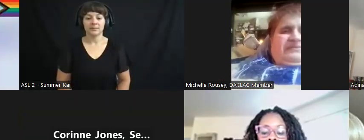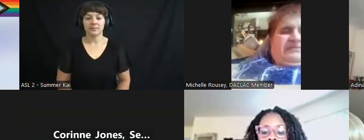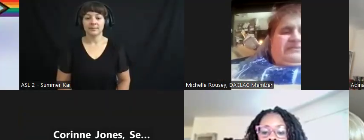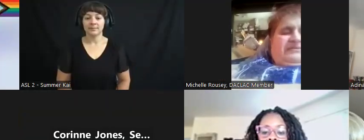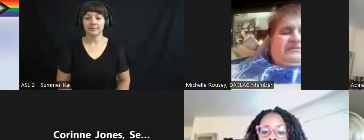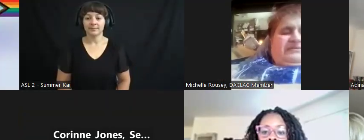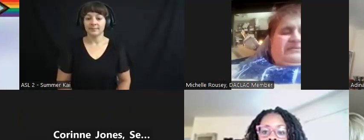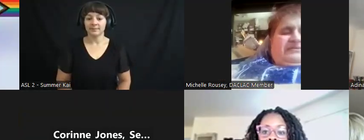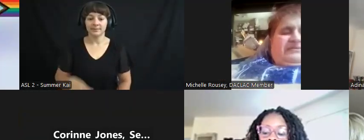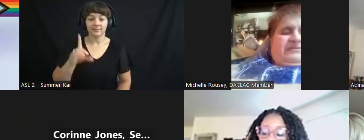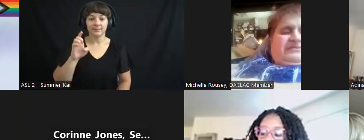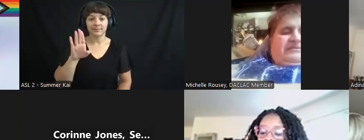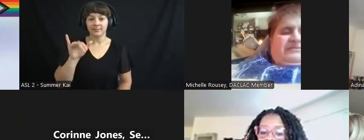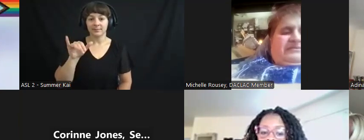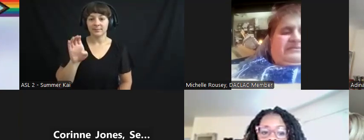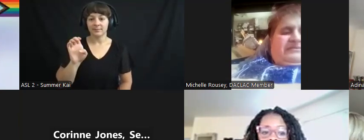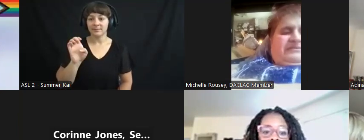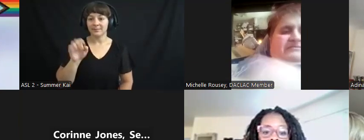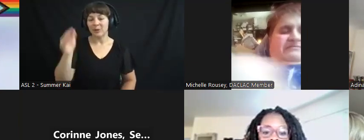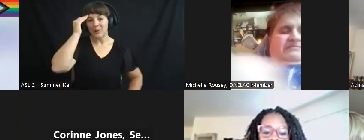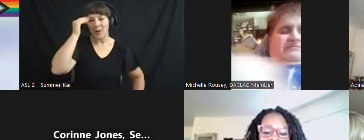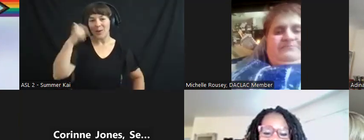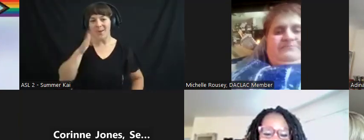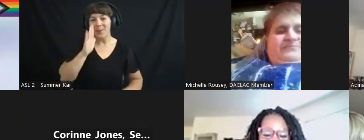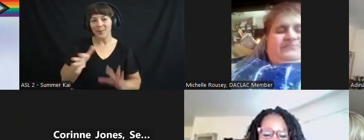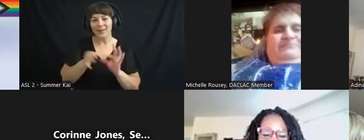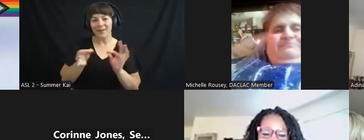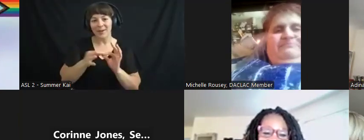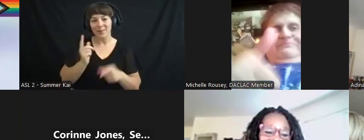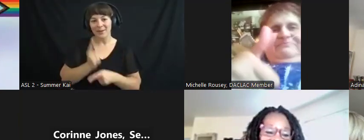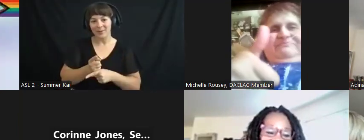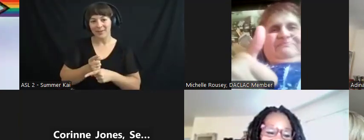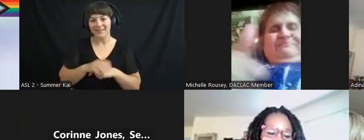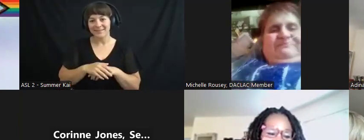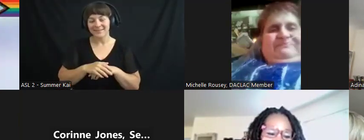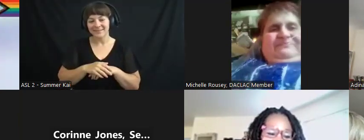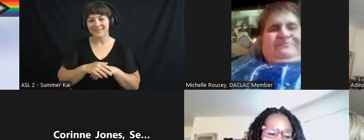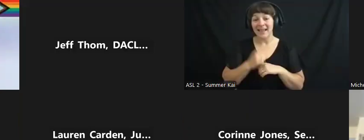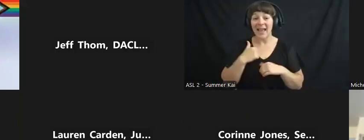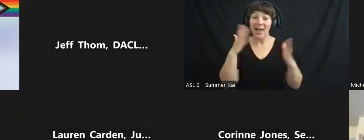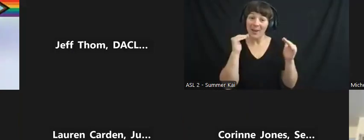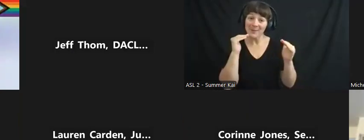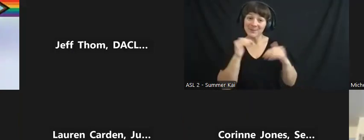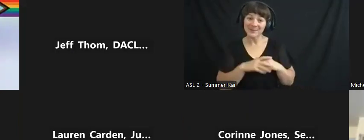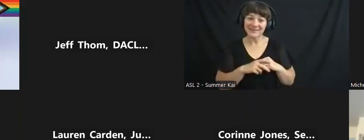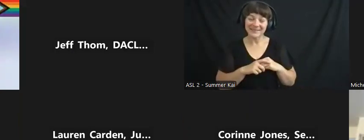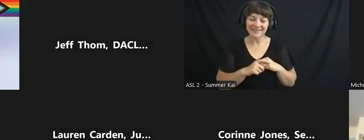Debbie? You knew I was going to make a comment, right, Hagar? Yeah. I was hoping. Hi, everybody.